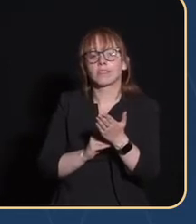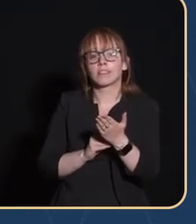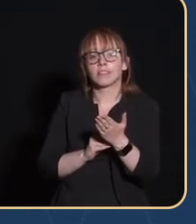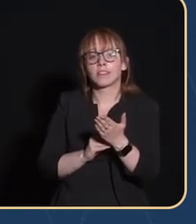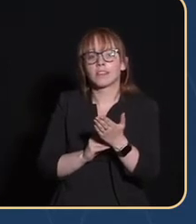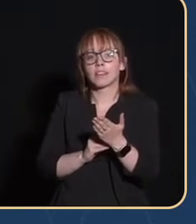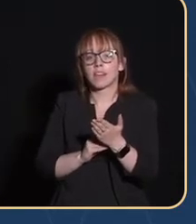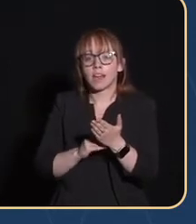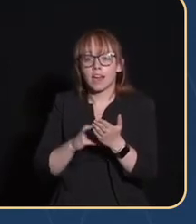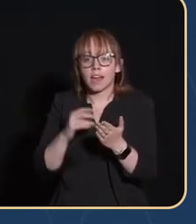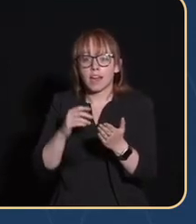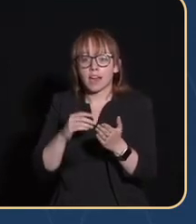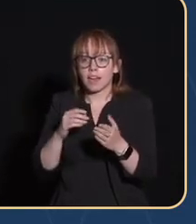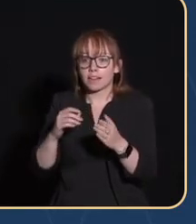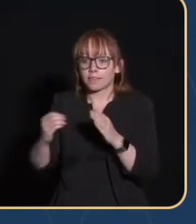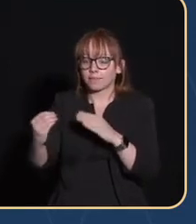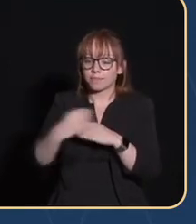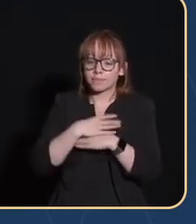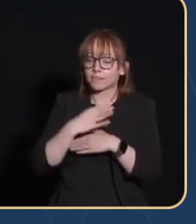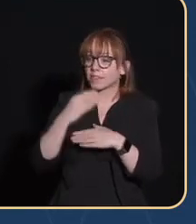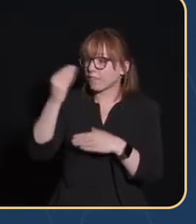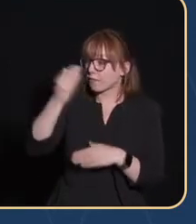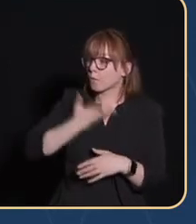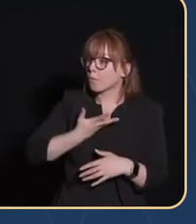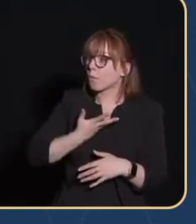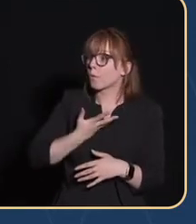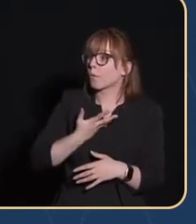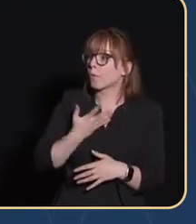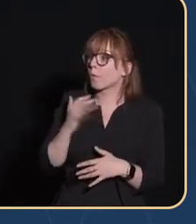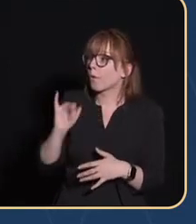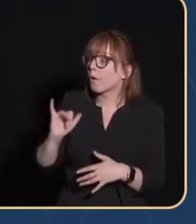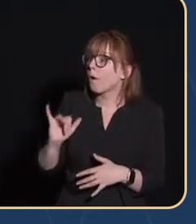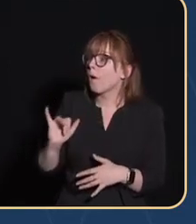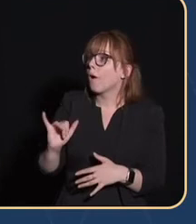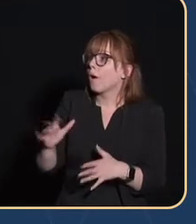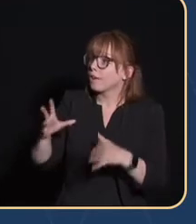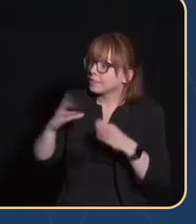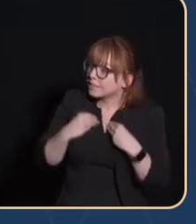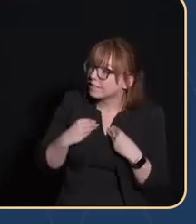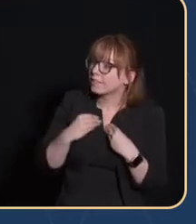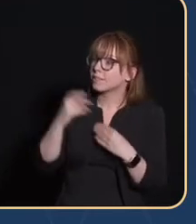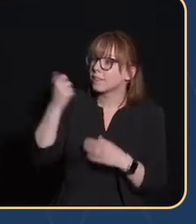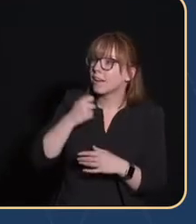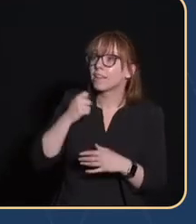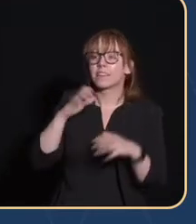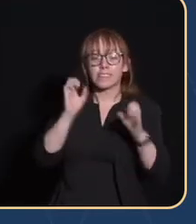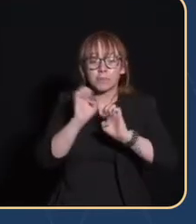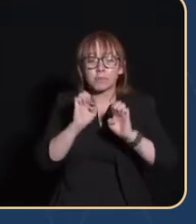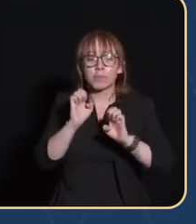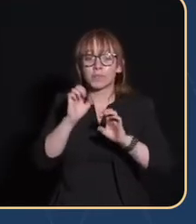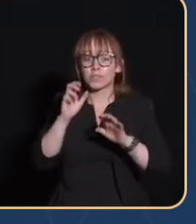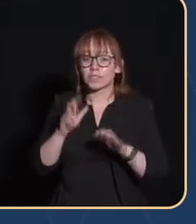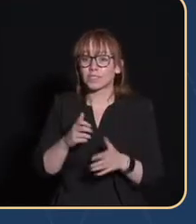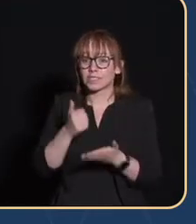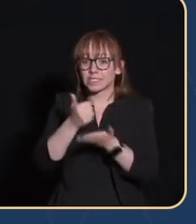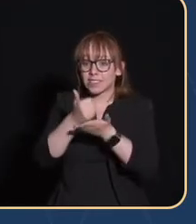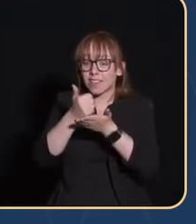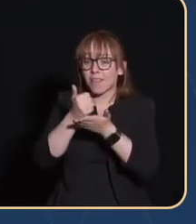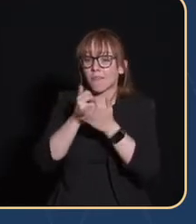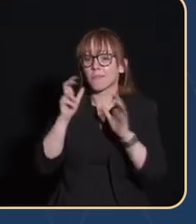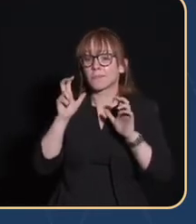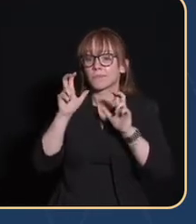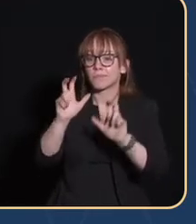news that they earned that scholarship, they're thrilled. The emergency aid grants, they help us keep the students we already have